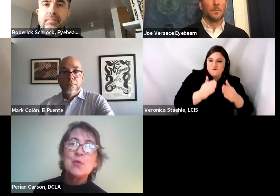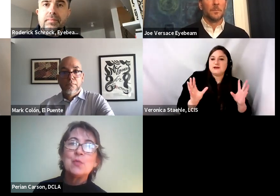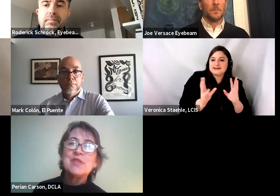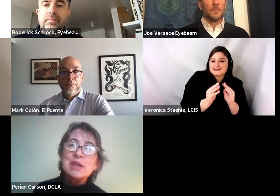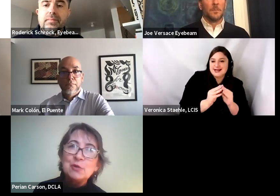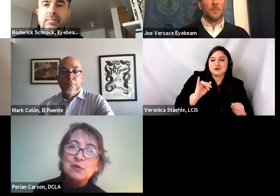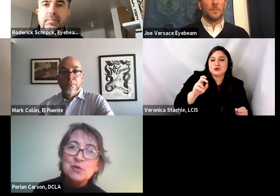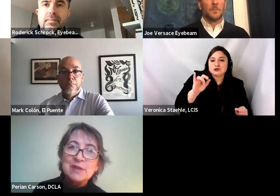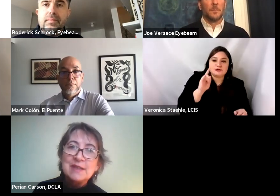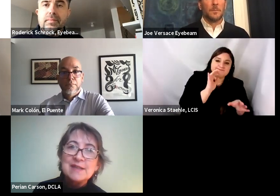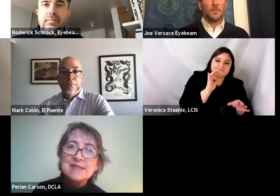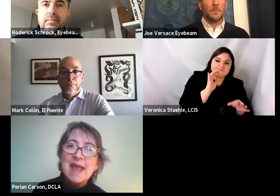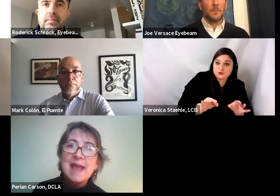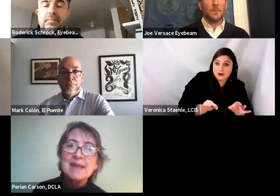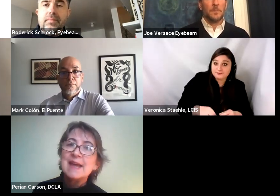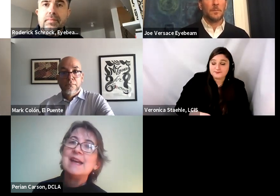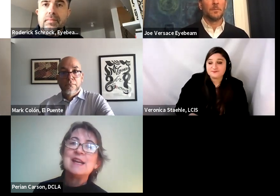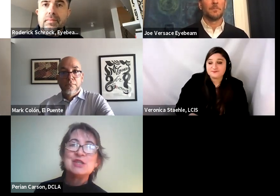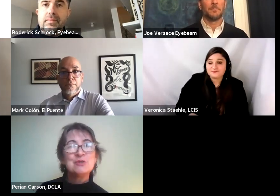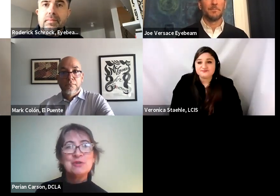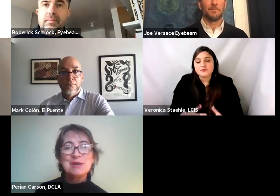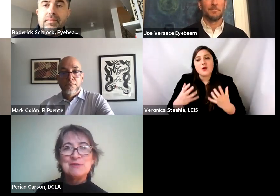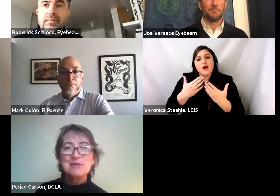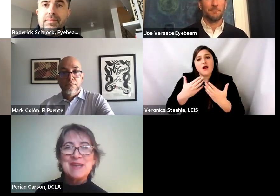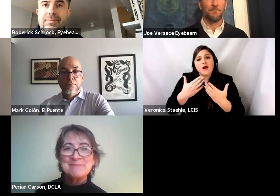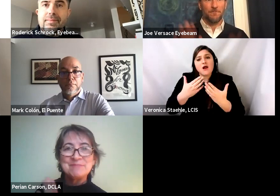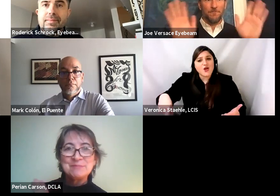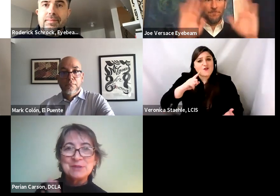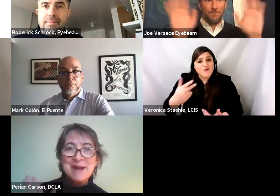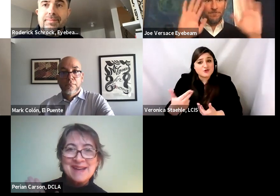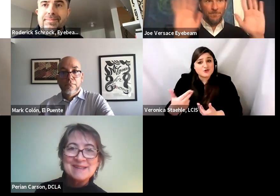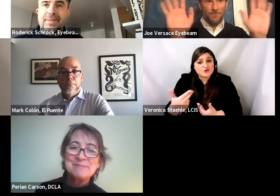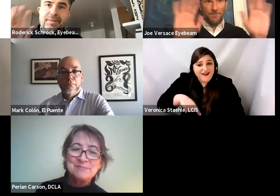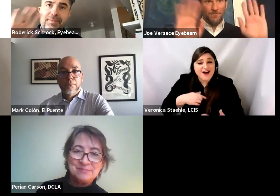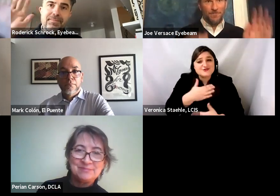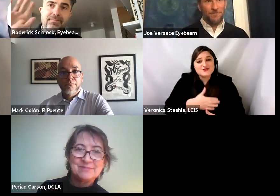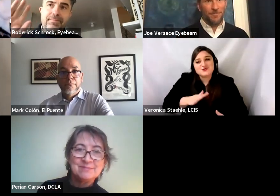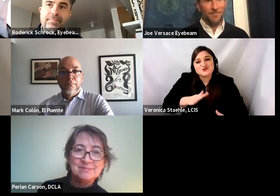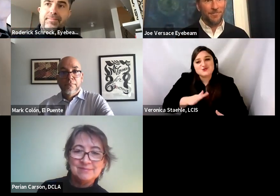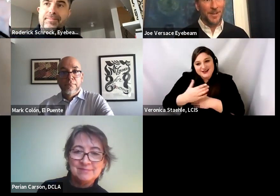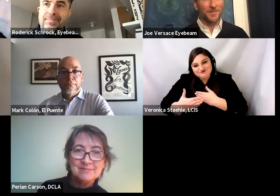So we thank you for joining us and enjoy the rest of your day. Goodbye.